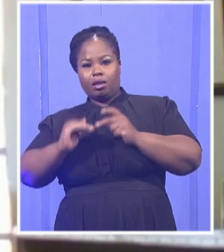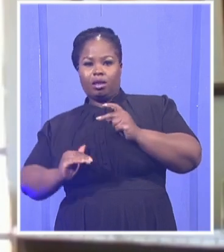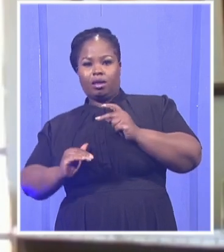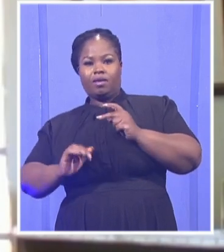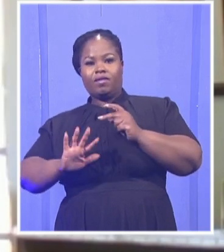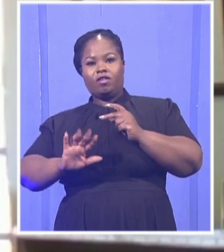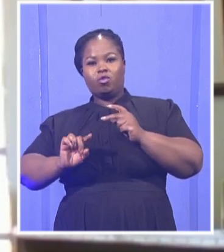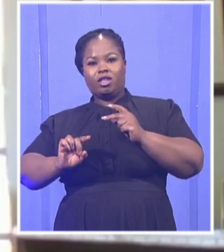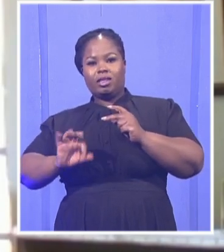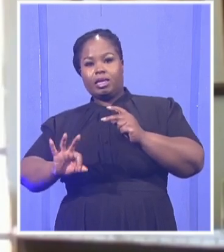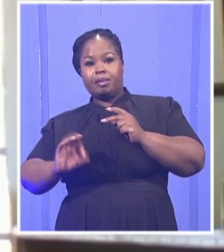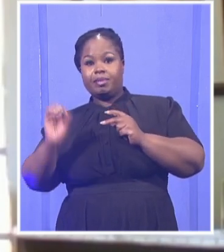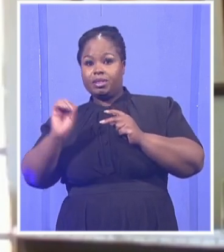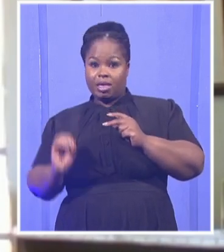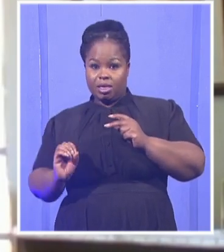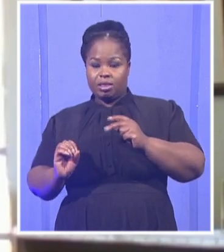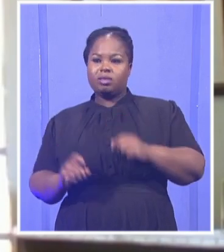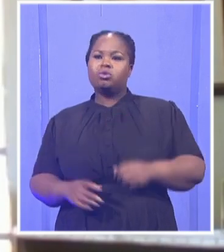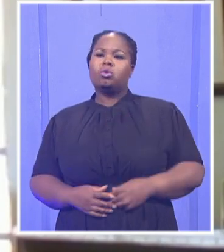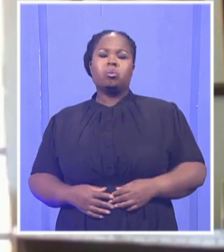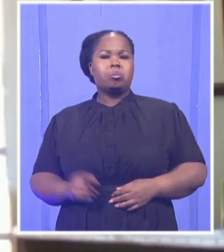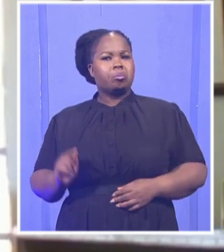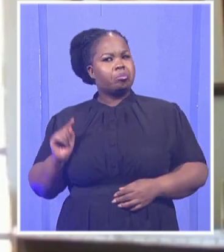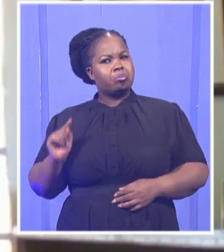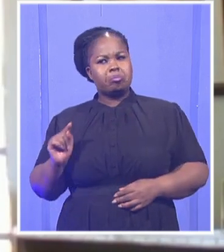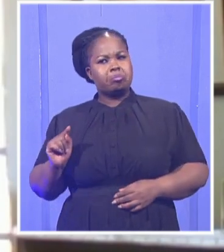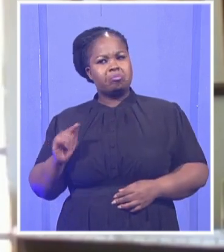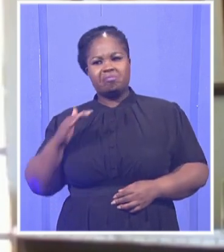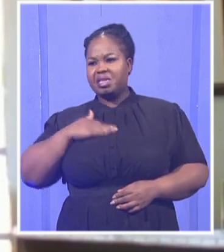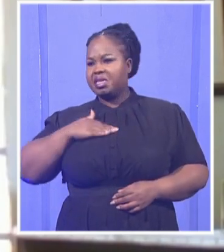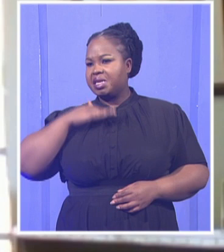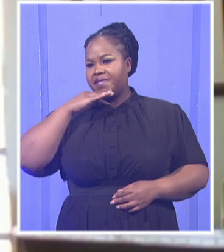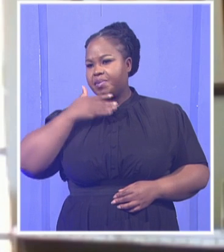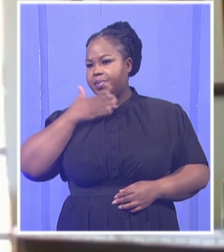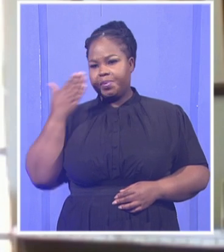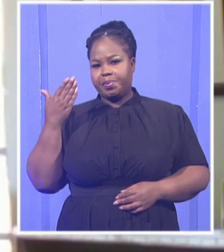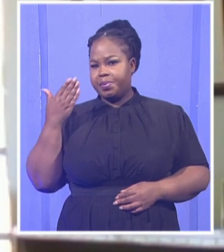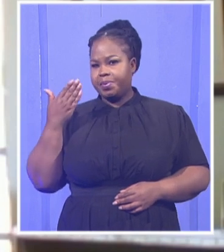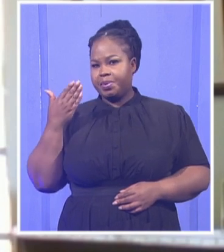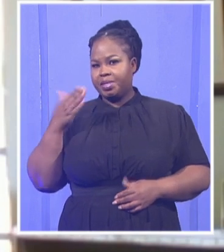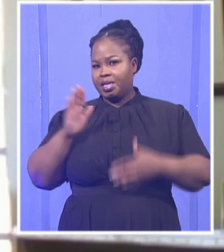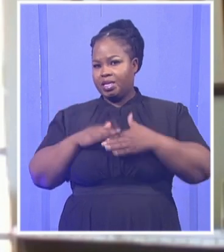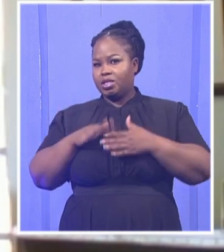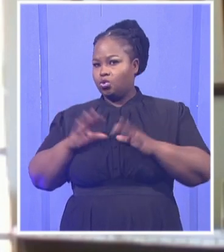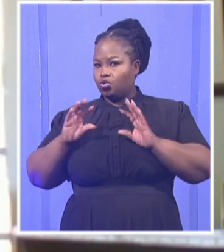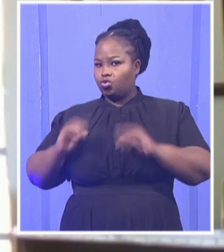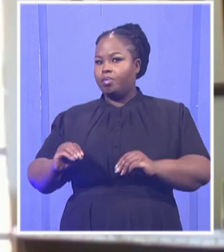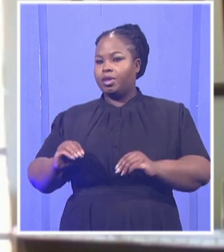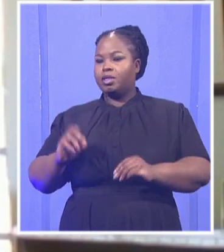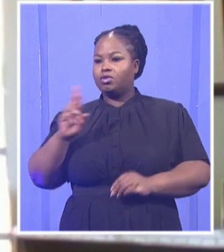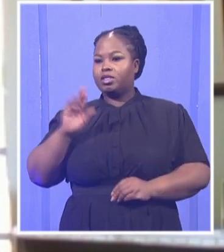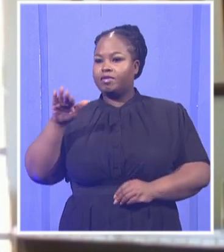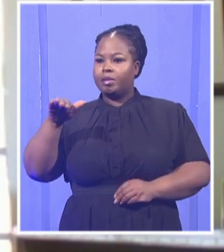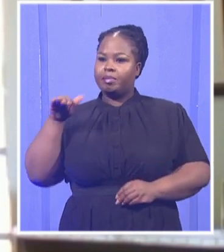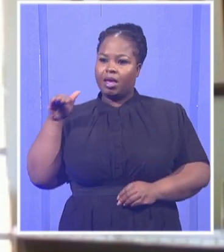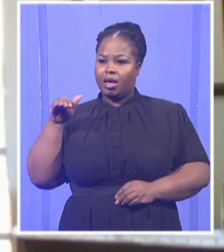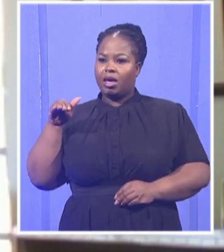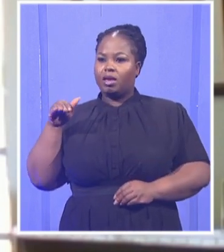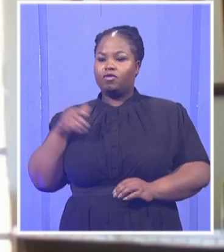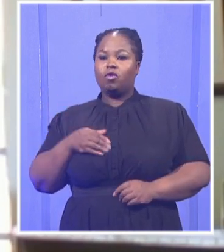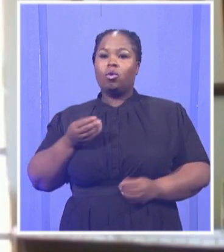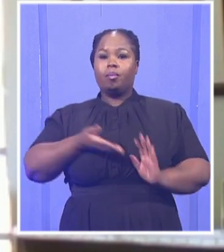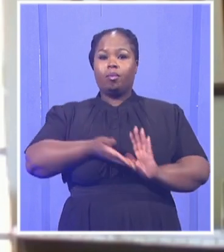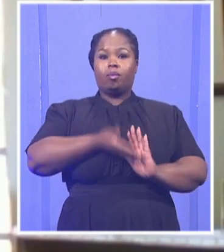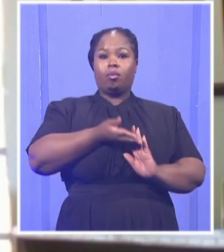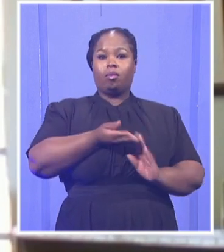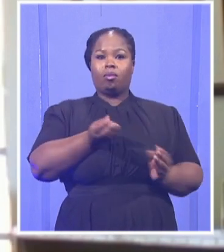5.3%. Clearly, these were not sufficient factors to stop the Reserve Bank from raising interest